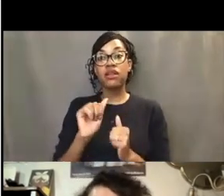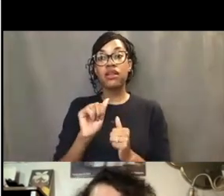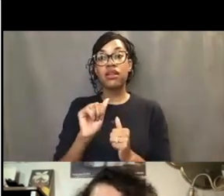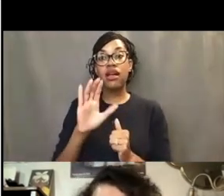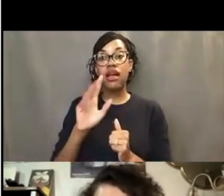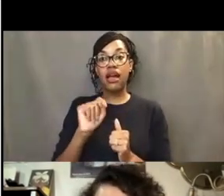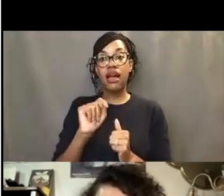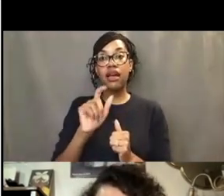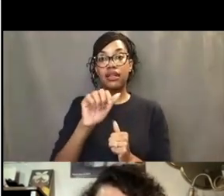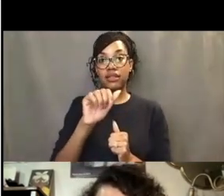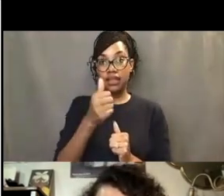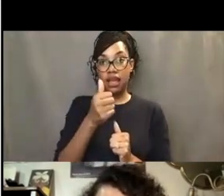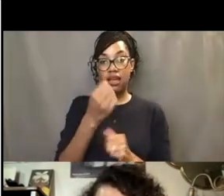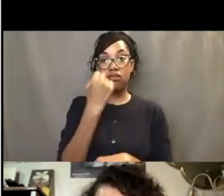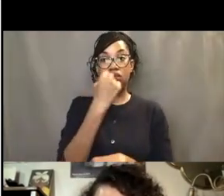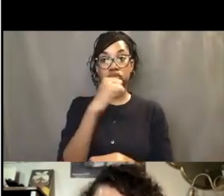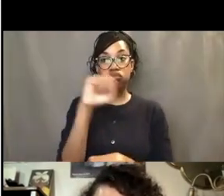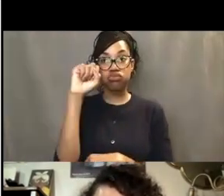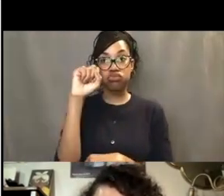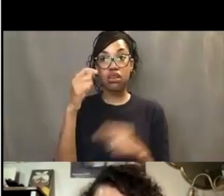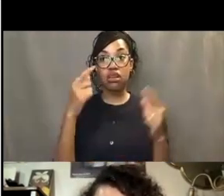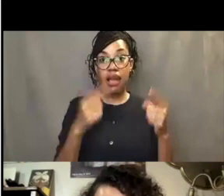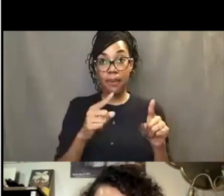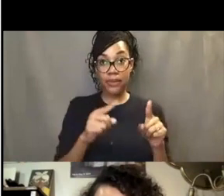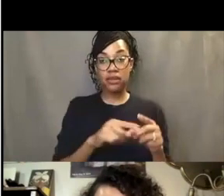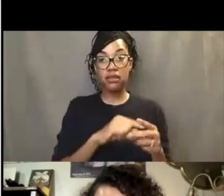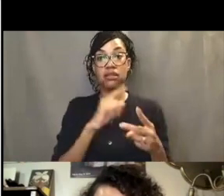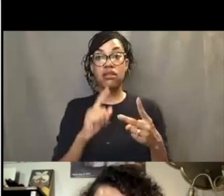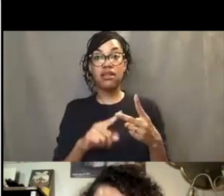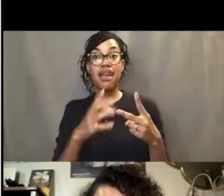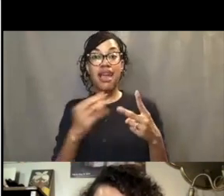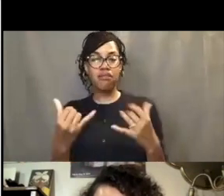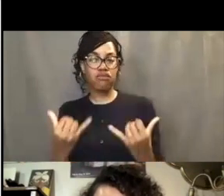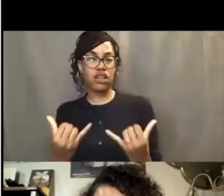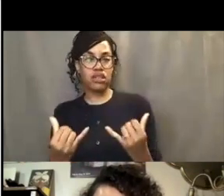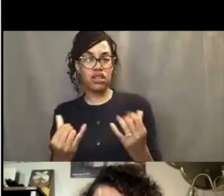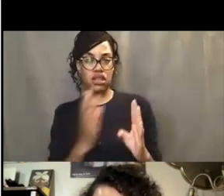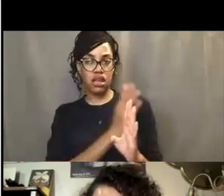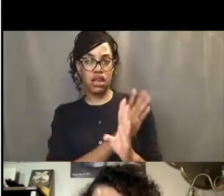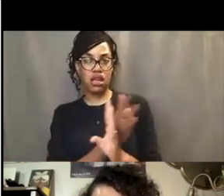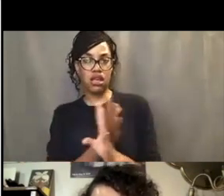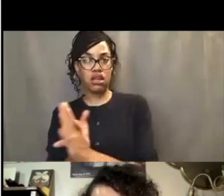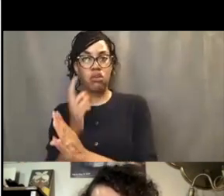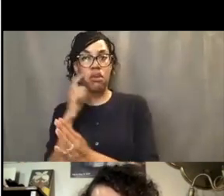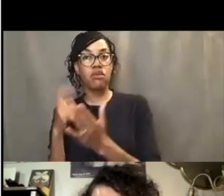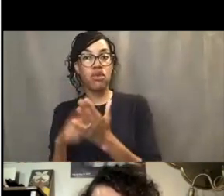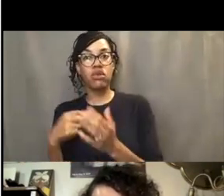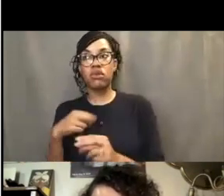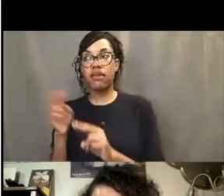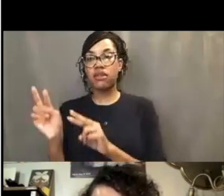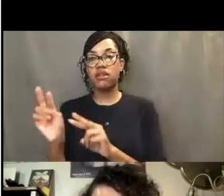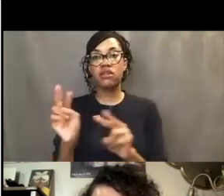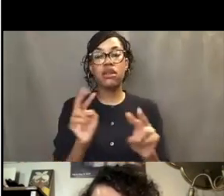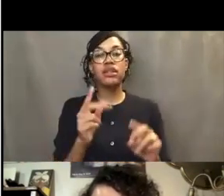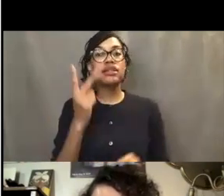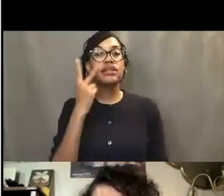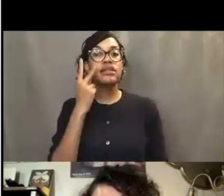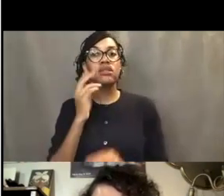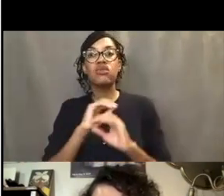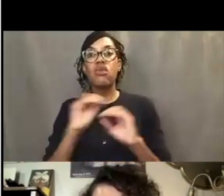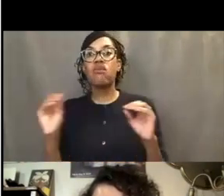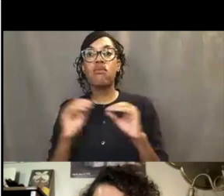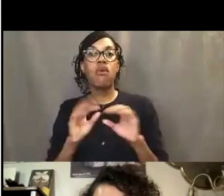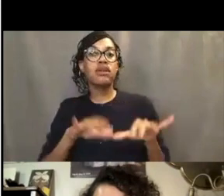and even presently, Milwaukee has had to keep our eye on multiple takeover efforts. So Milwaukee's Mayor Tom Barrett was part of